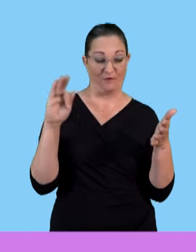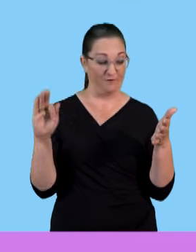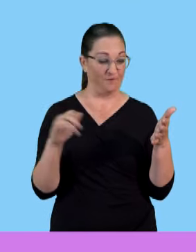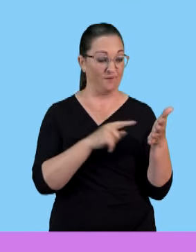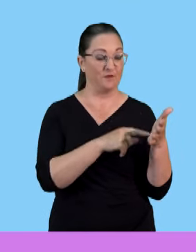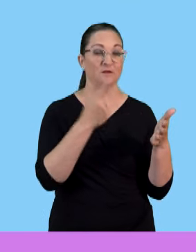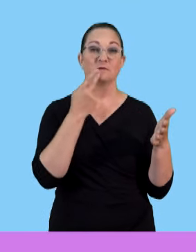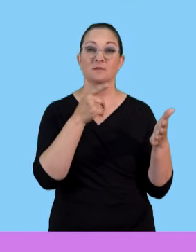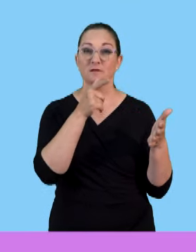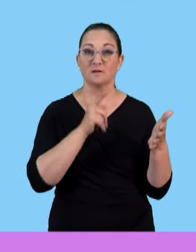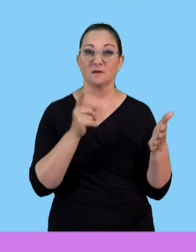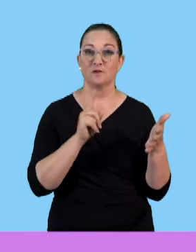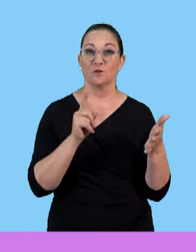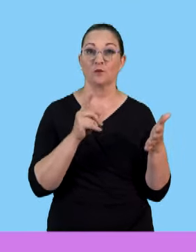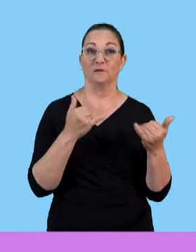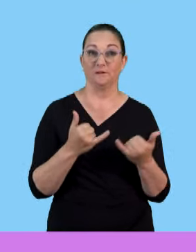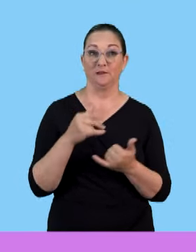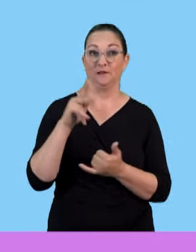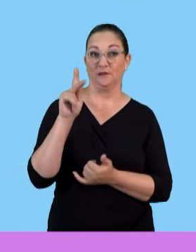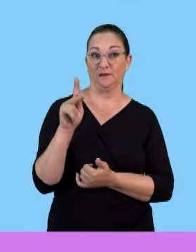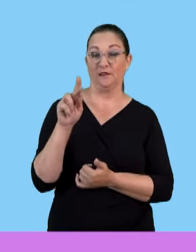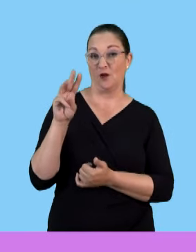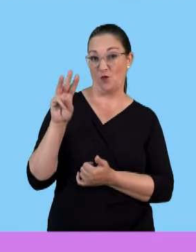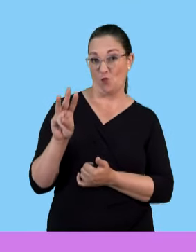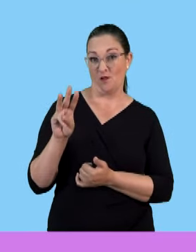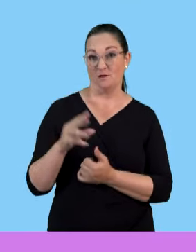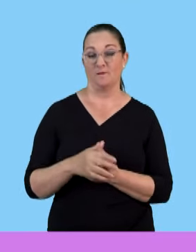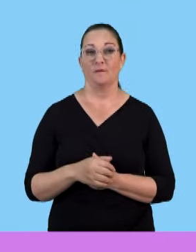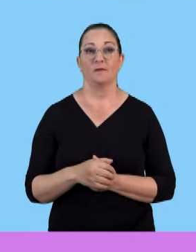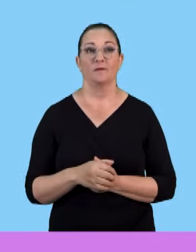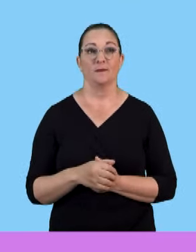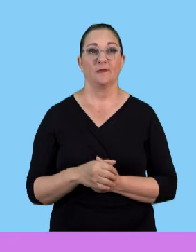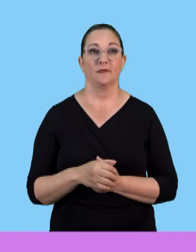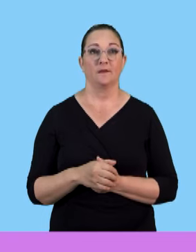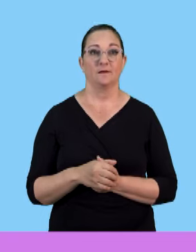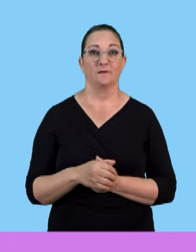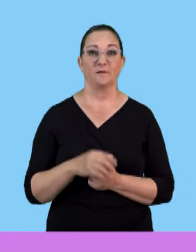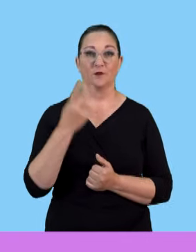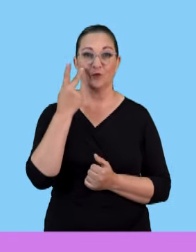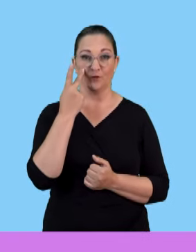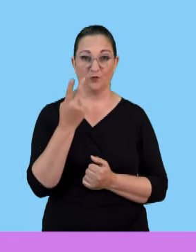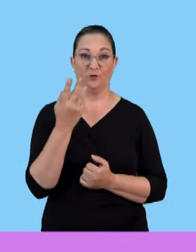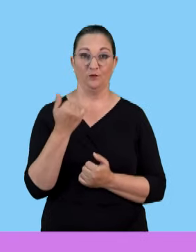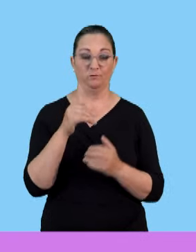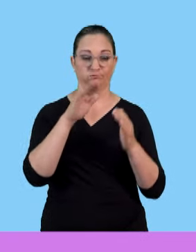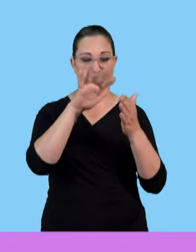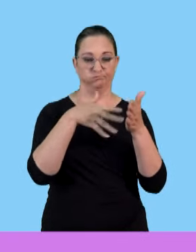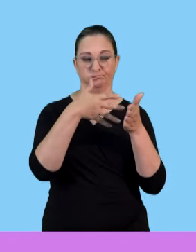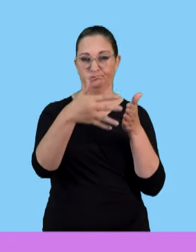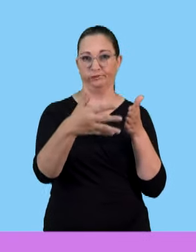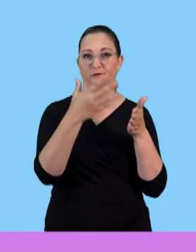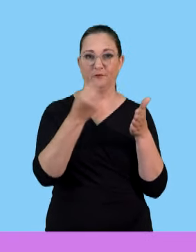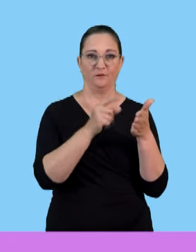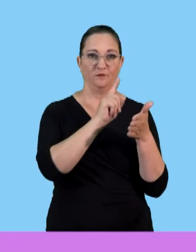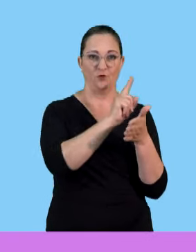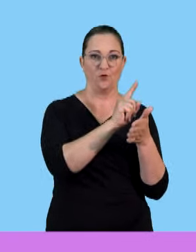electricity tariff, we have said it will be measured in kilowatts. So now, looking at this, we have